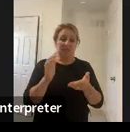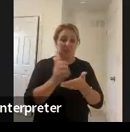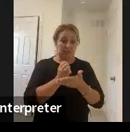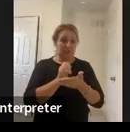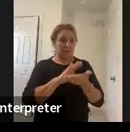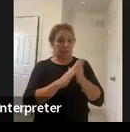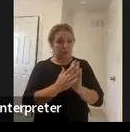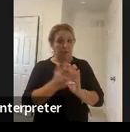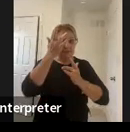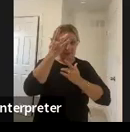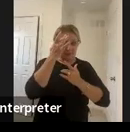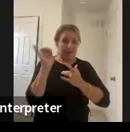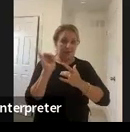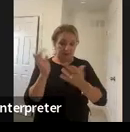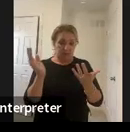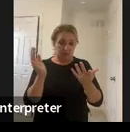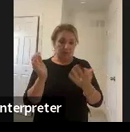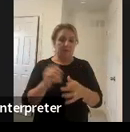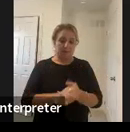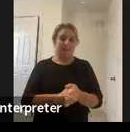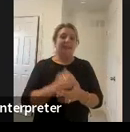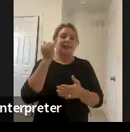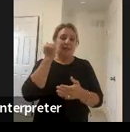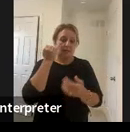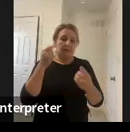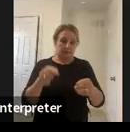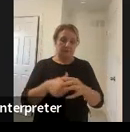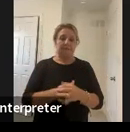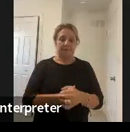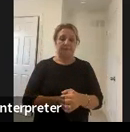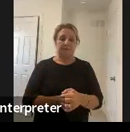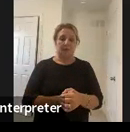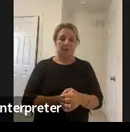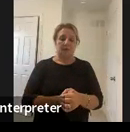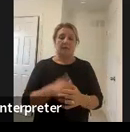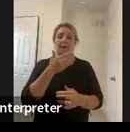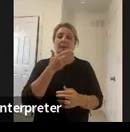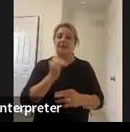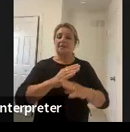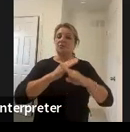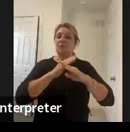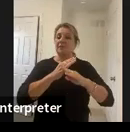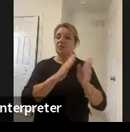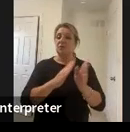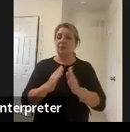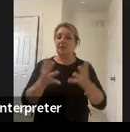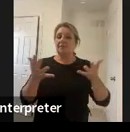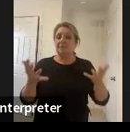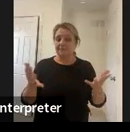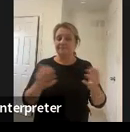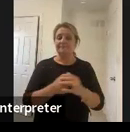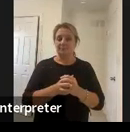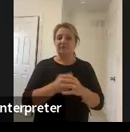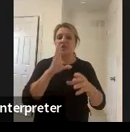and symptoms reduction if one becomes infected. The best prevention plan is one that may